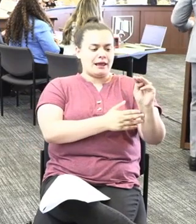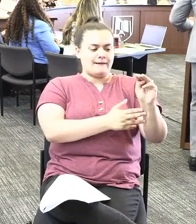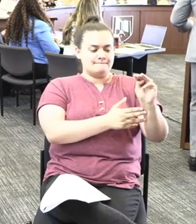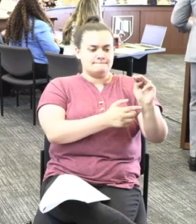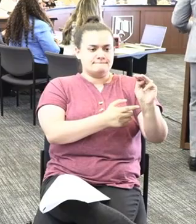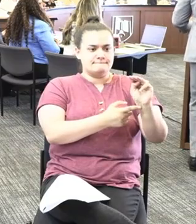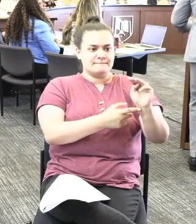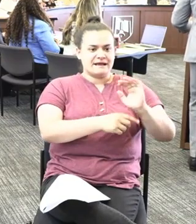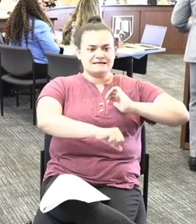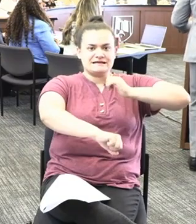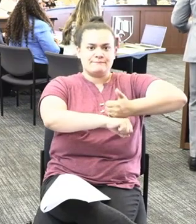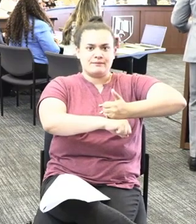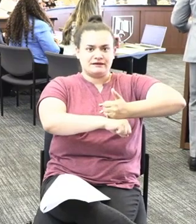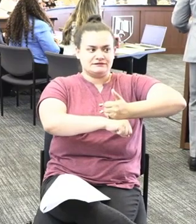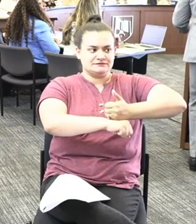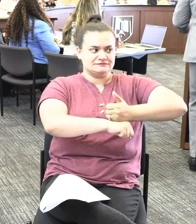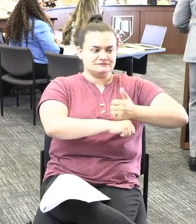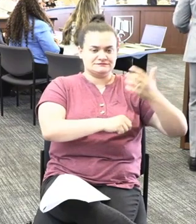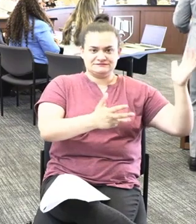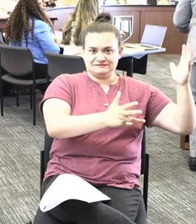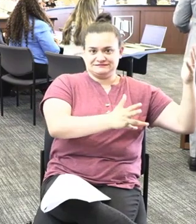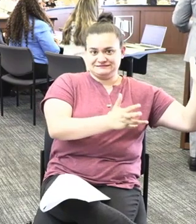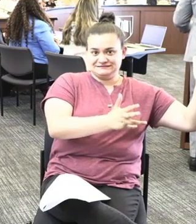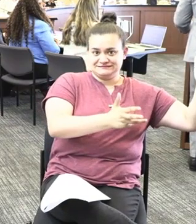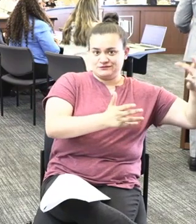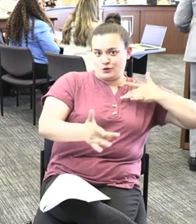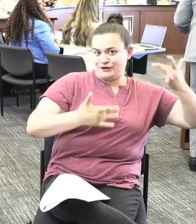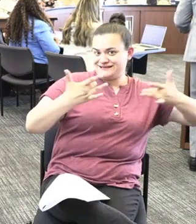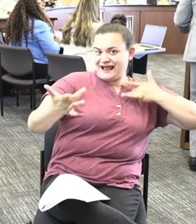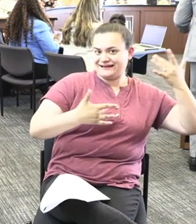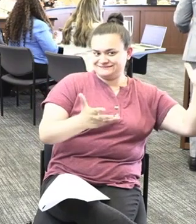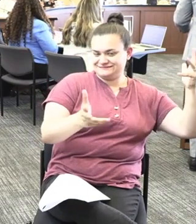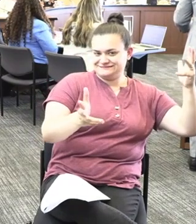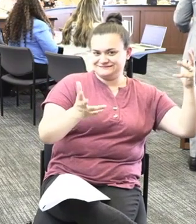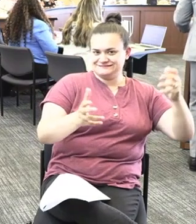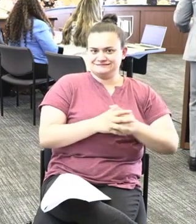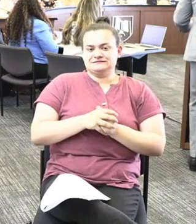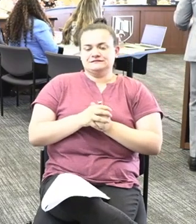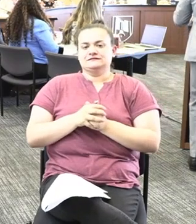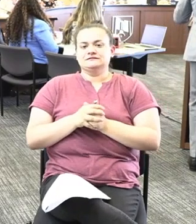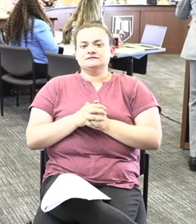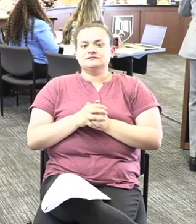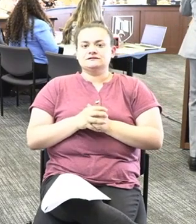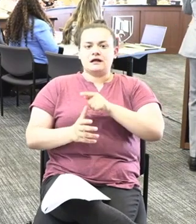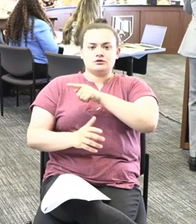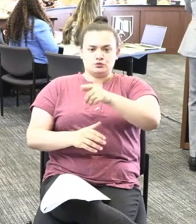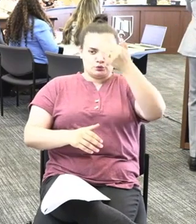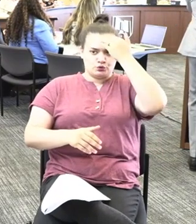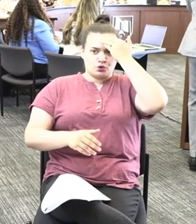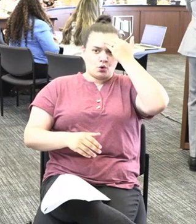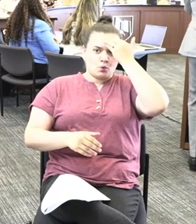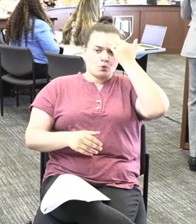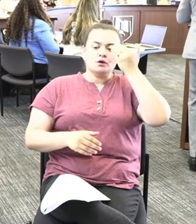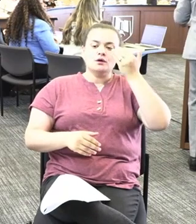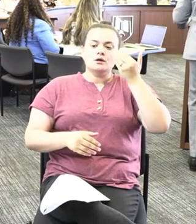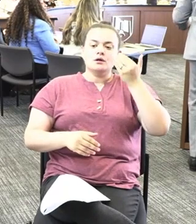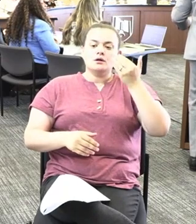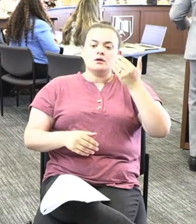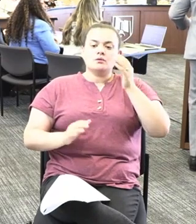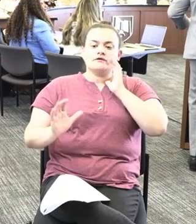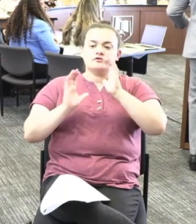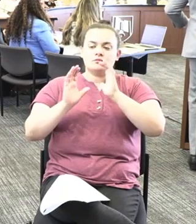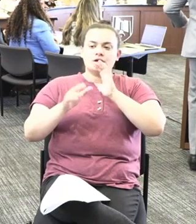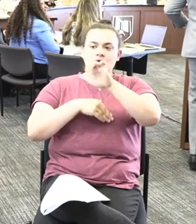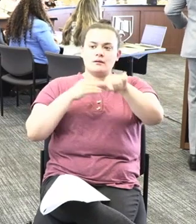is implemented, and we are excited about that. As you know, we've communicated about